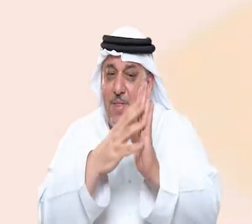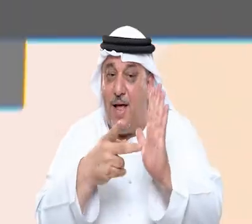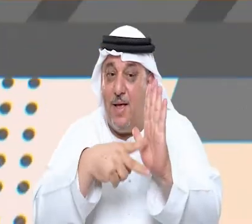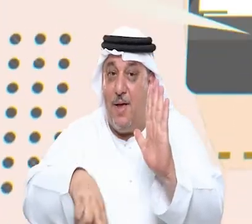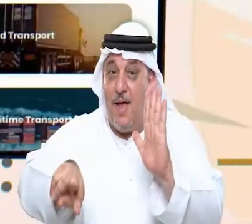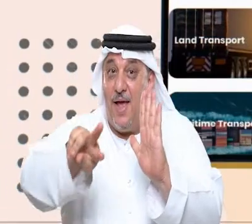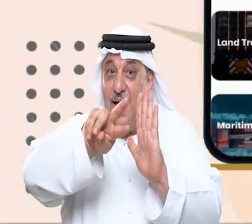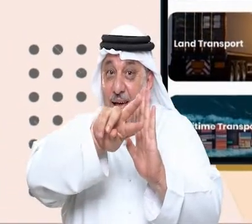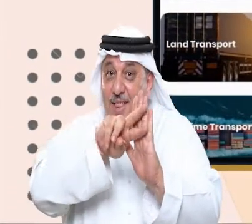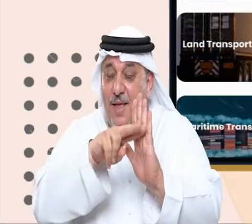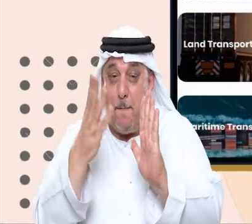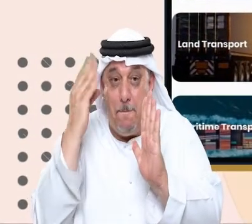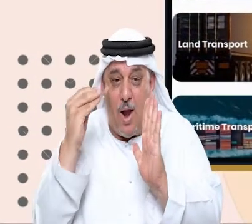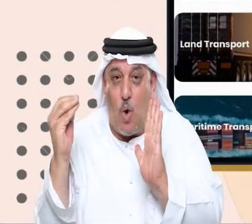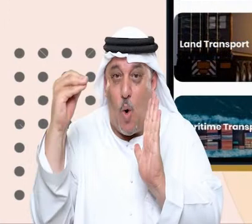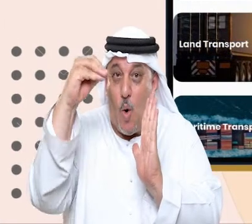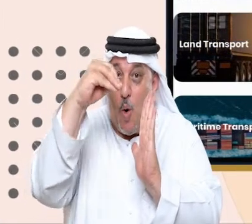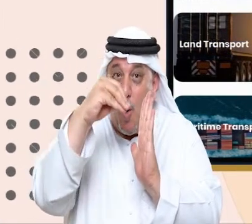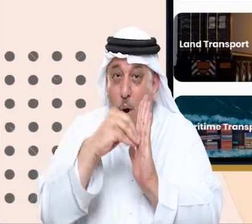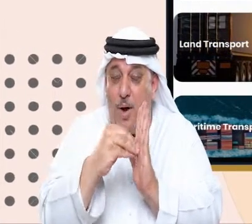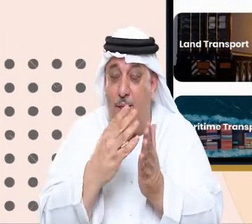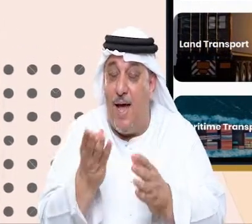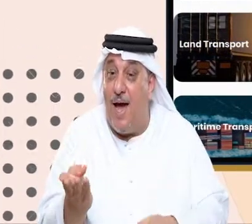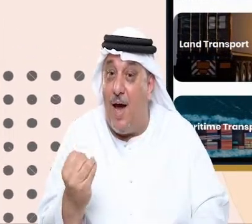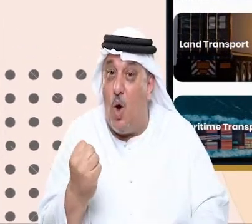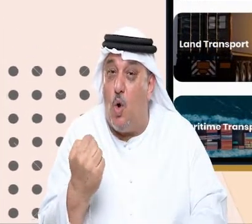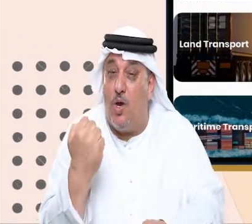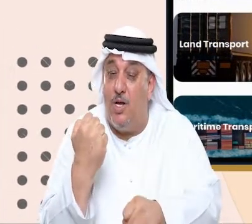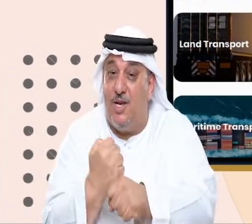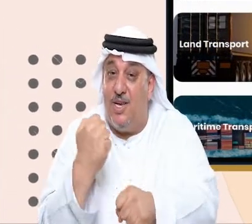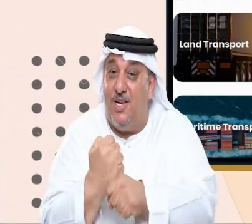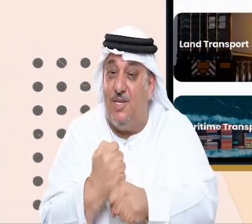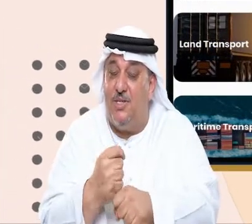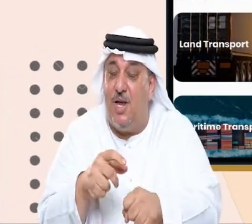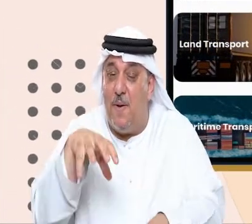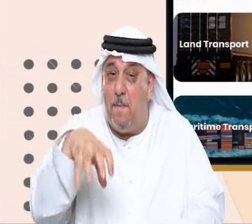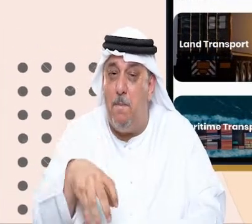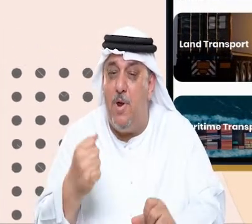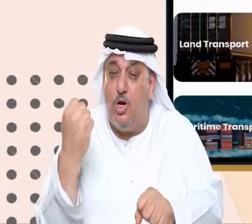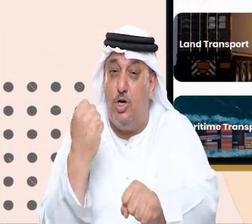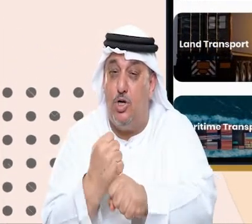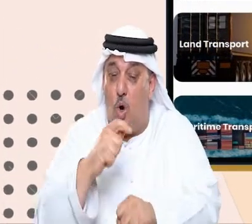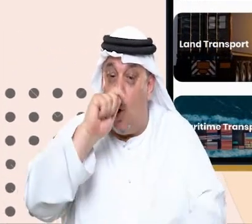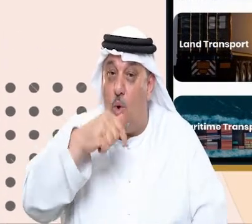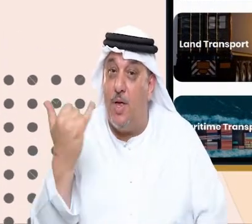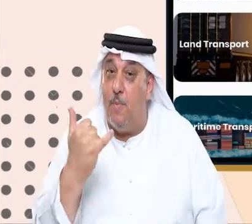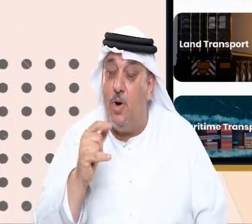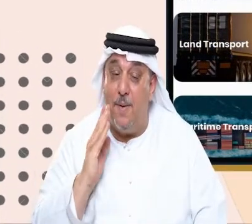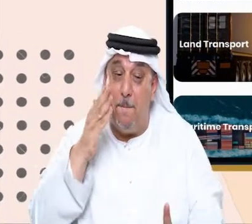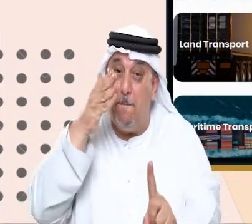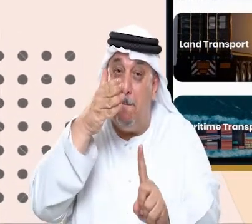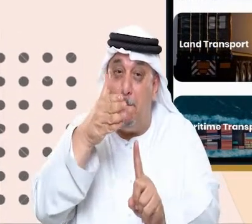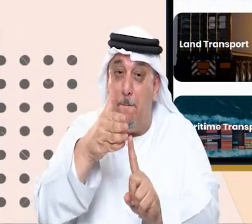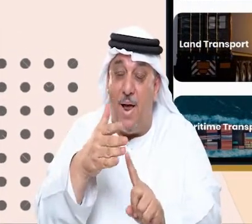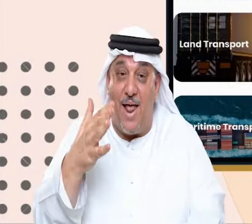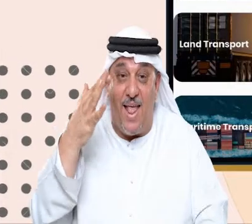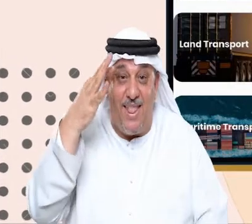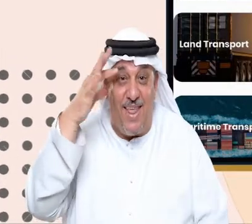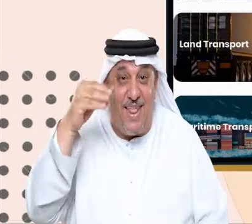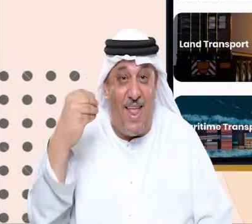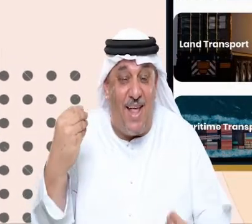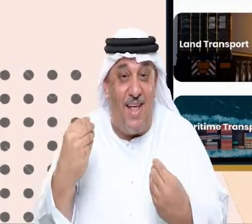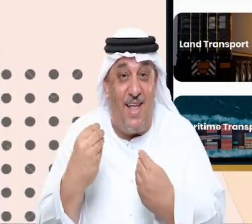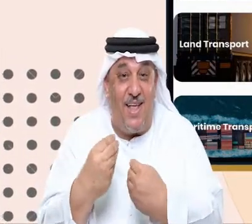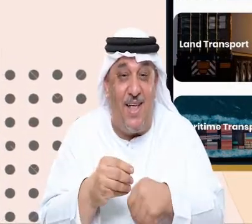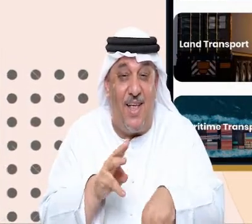including request to remove the suspension of the permanent operating license for national establishments. You can access this service